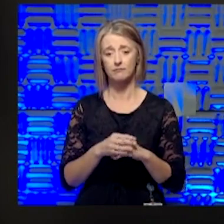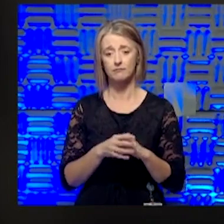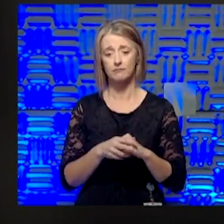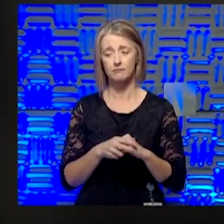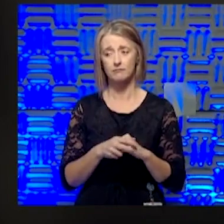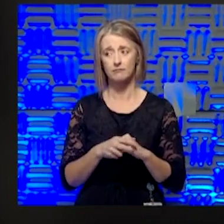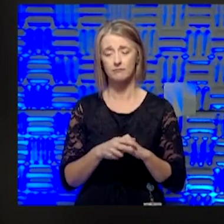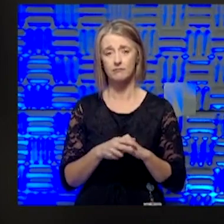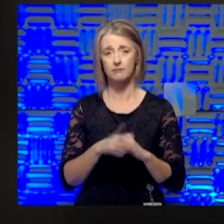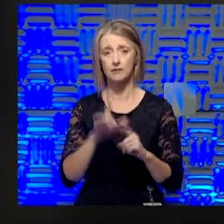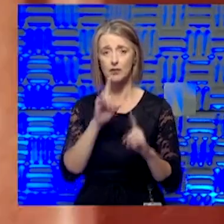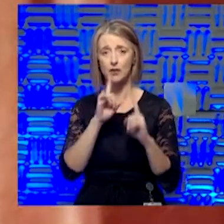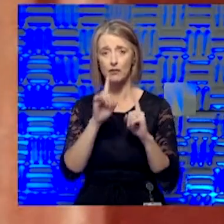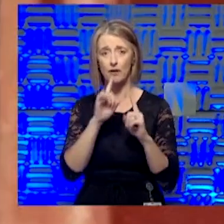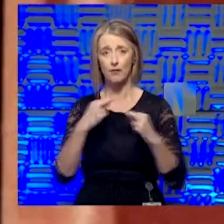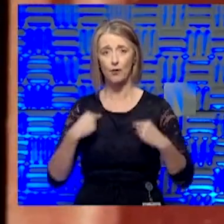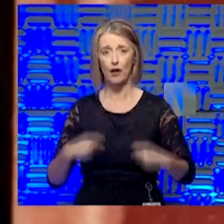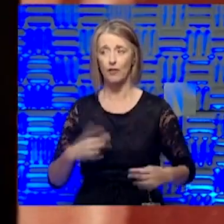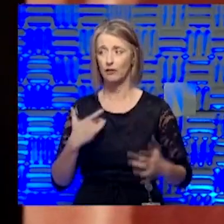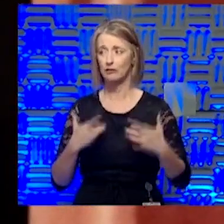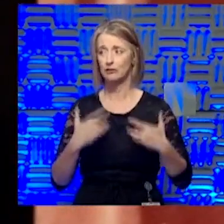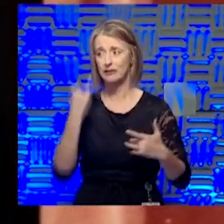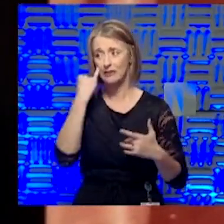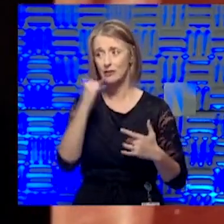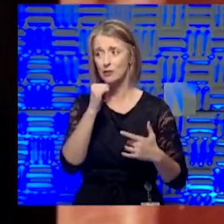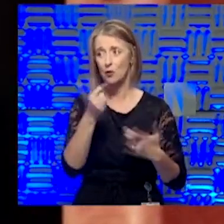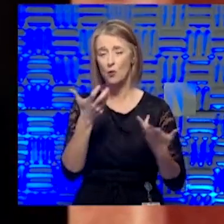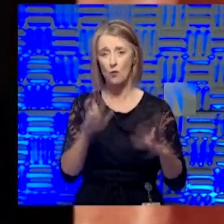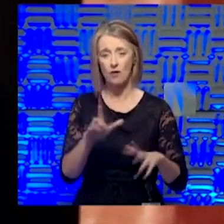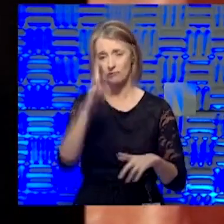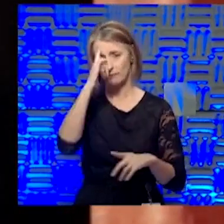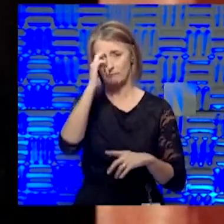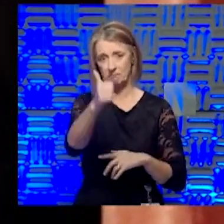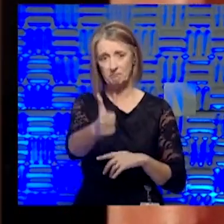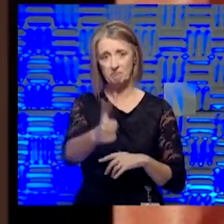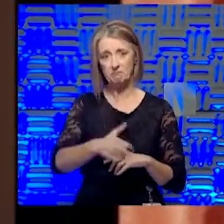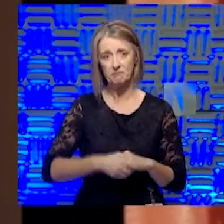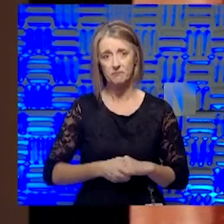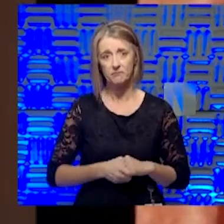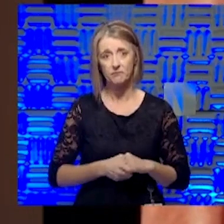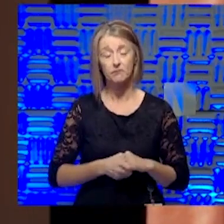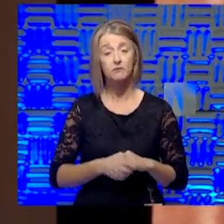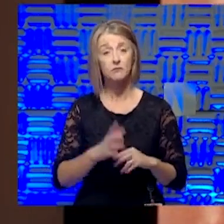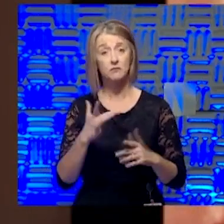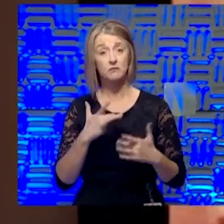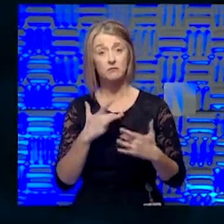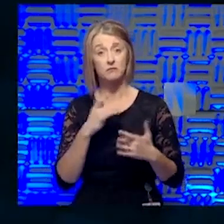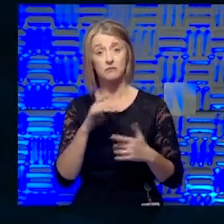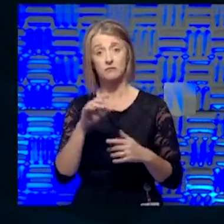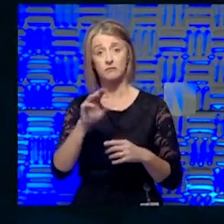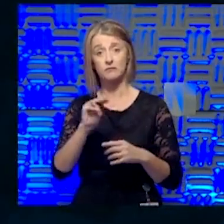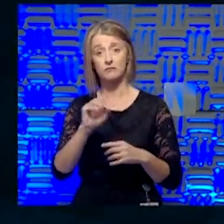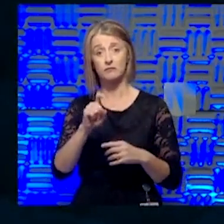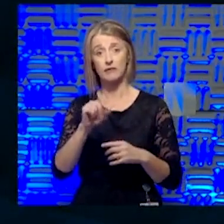And you don't have to talk about your health concerns if you don't want to, so it's up to you. But are you otherwise healthy?